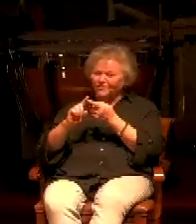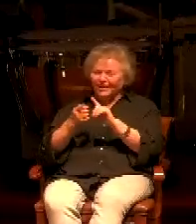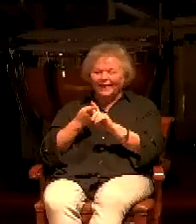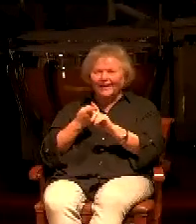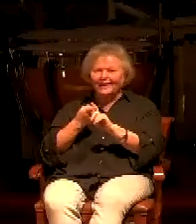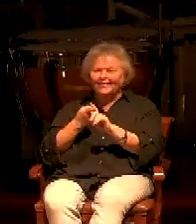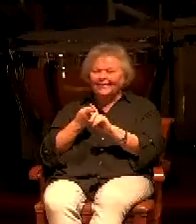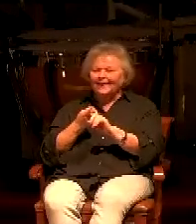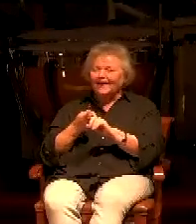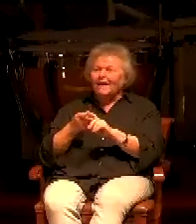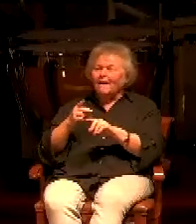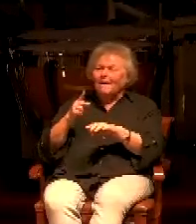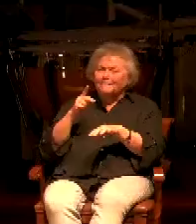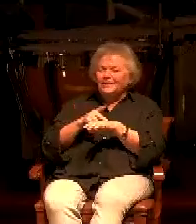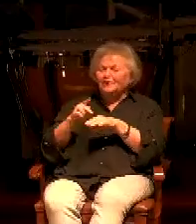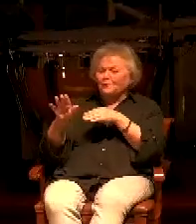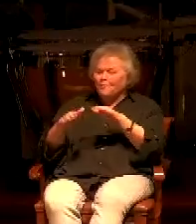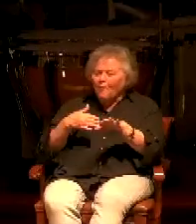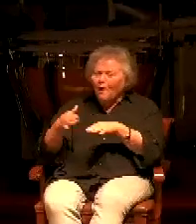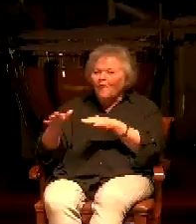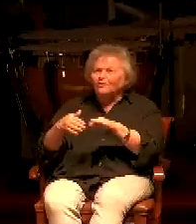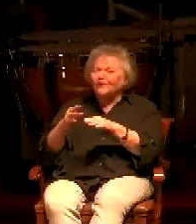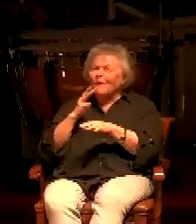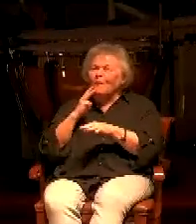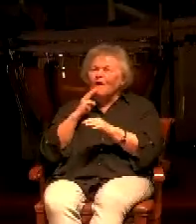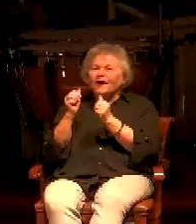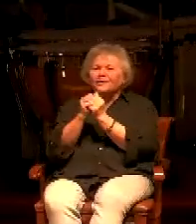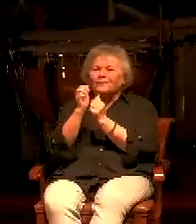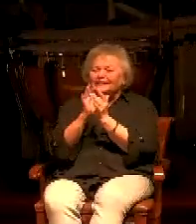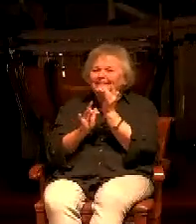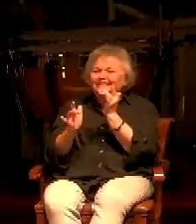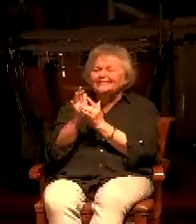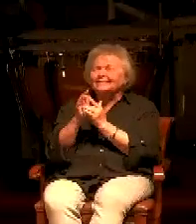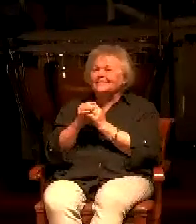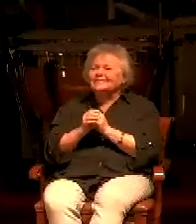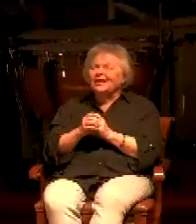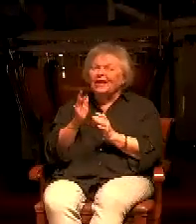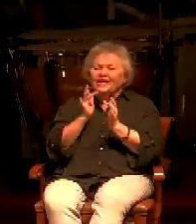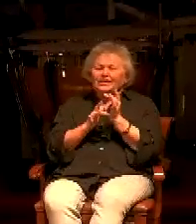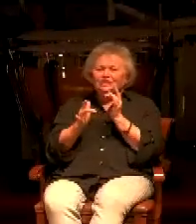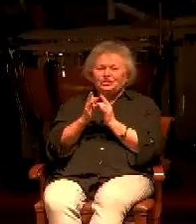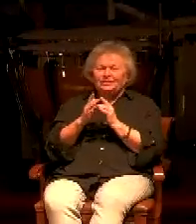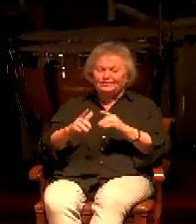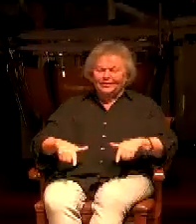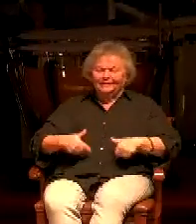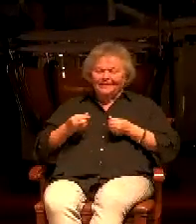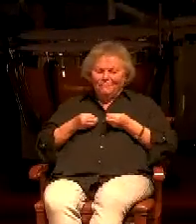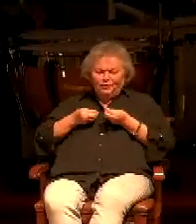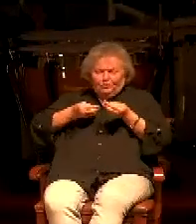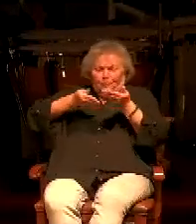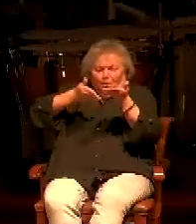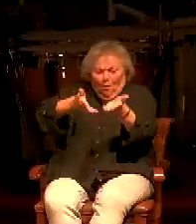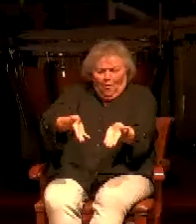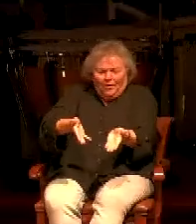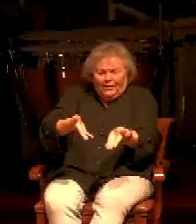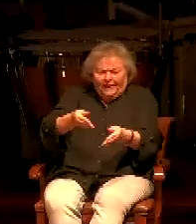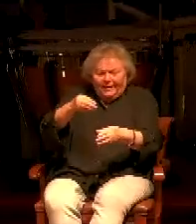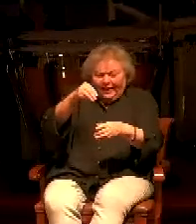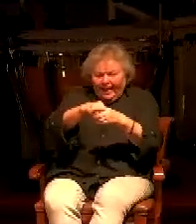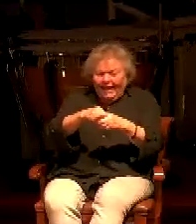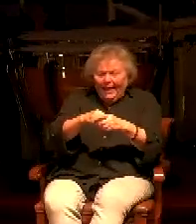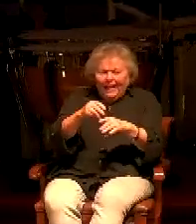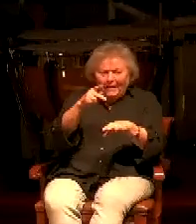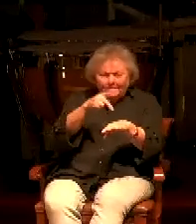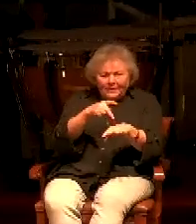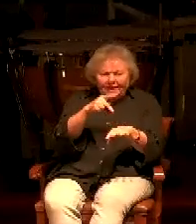on water with and broke bread with, the one you've taught, the one you've poured your life into, the one that you've slept day and night traveling the country for